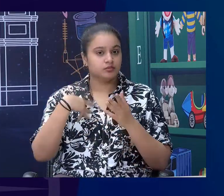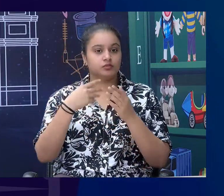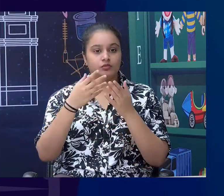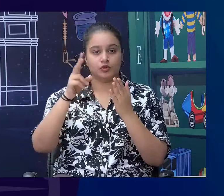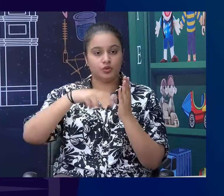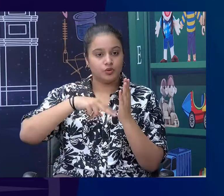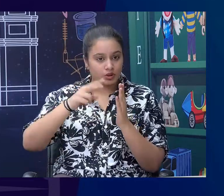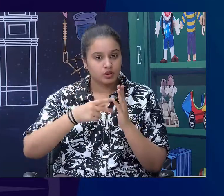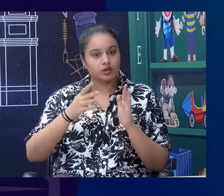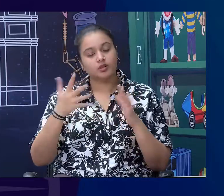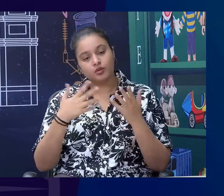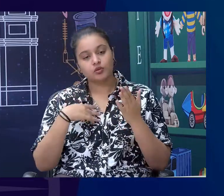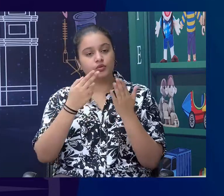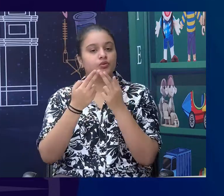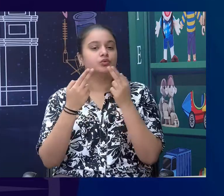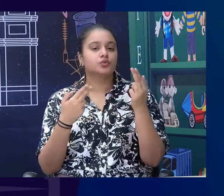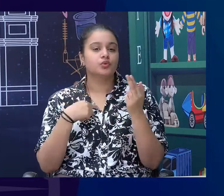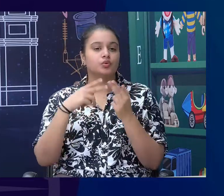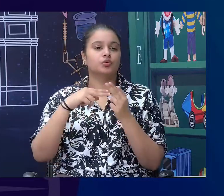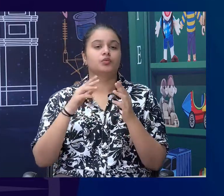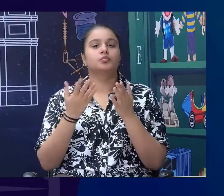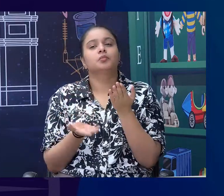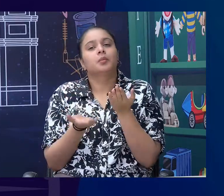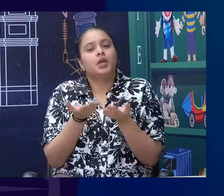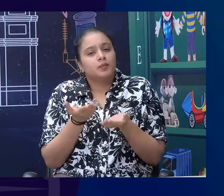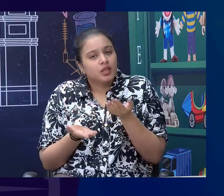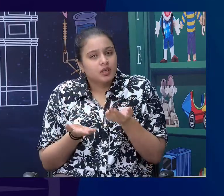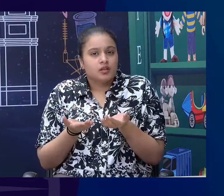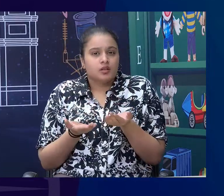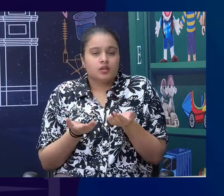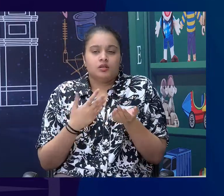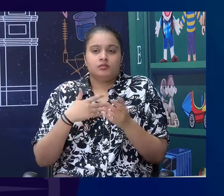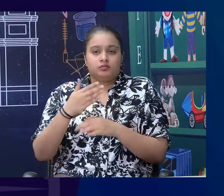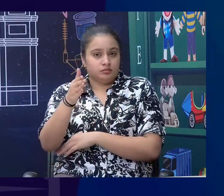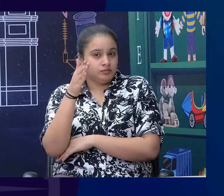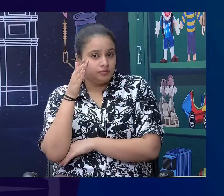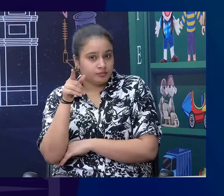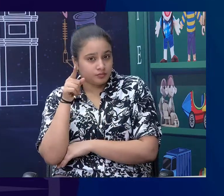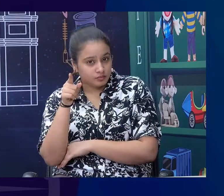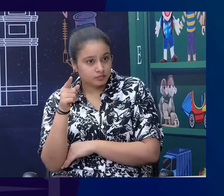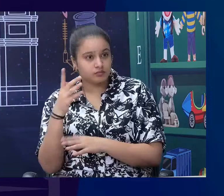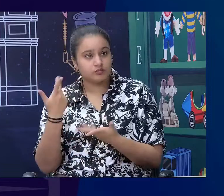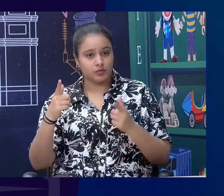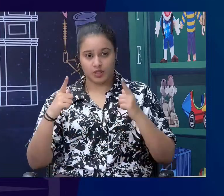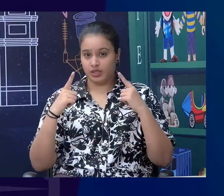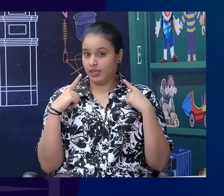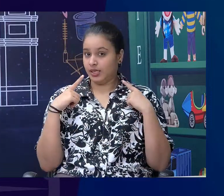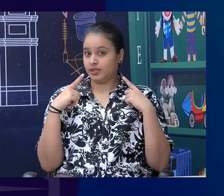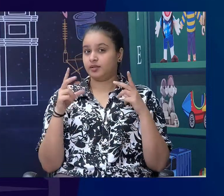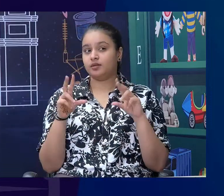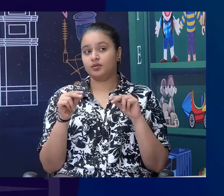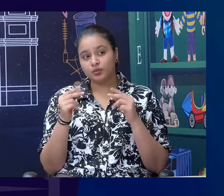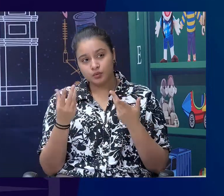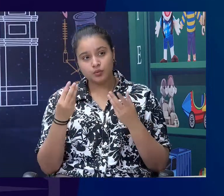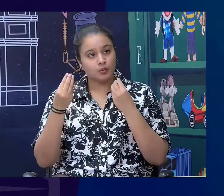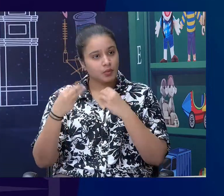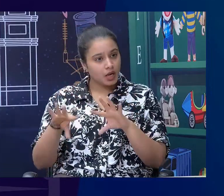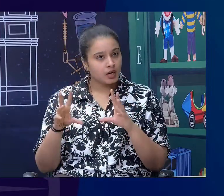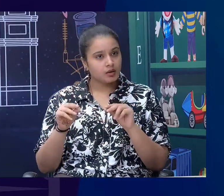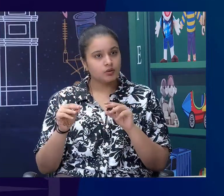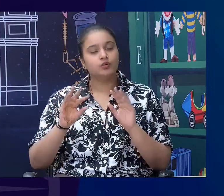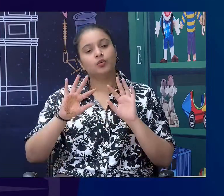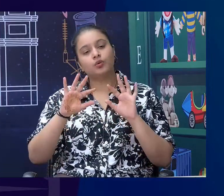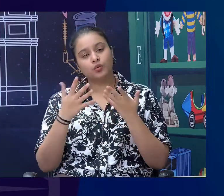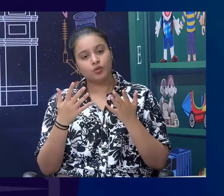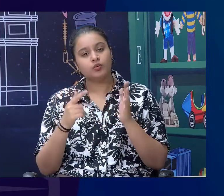and appreciating this story, that probably camel was not all that lazy and all that bad as he was